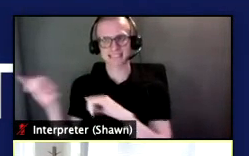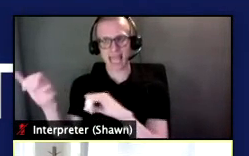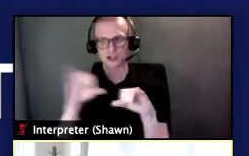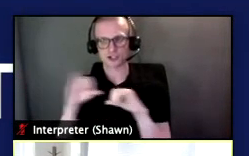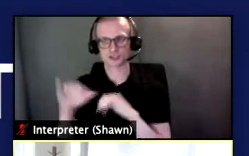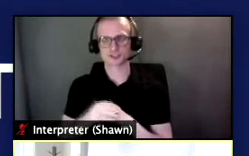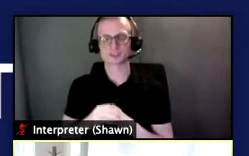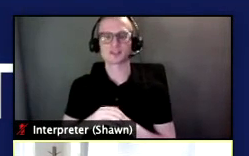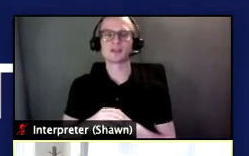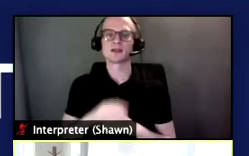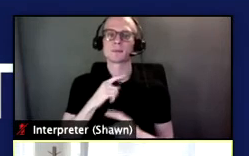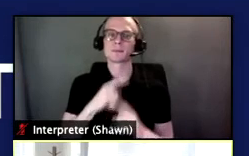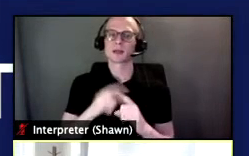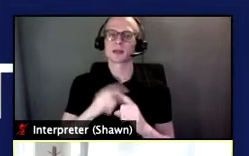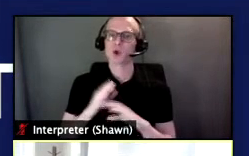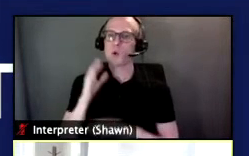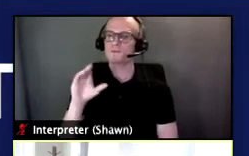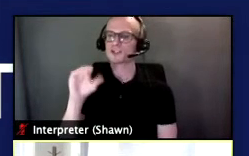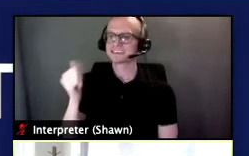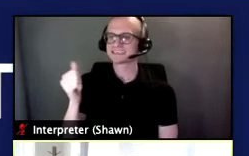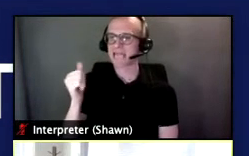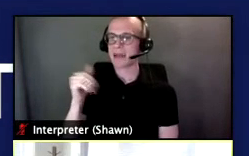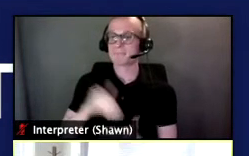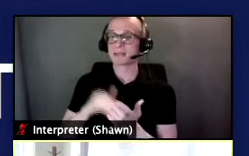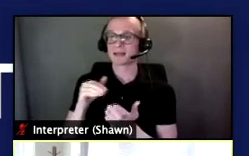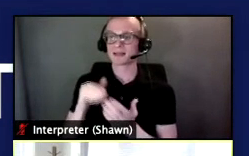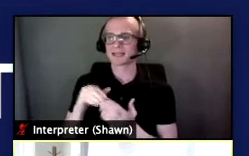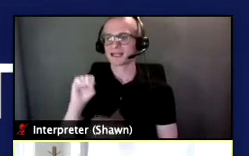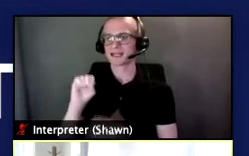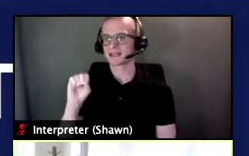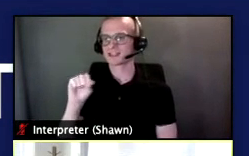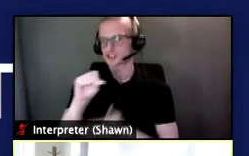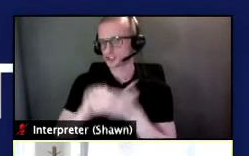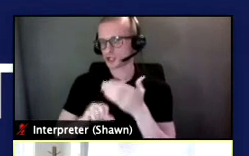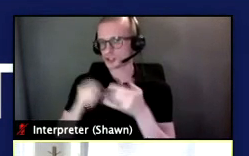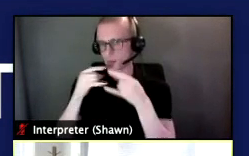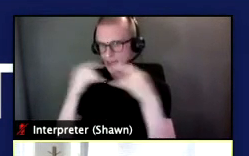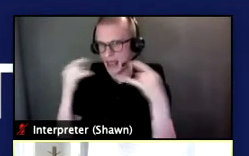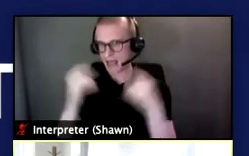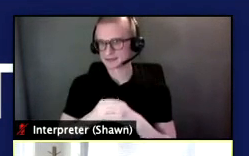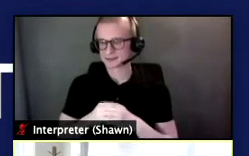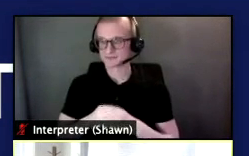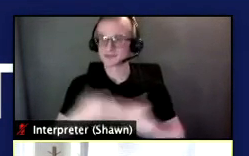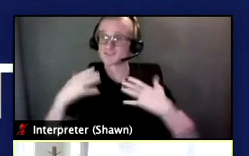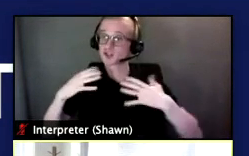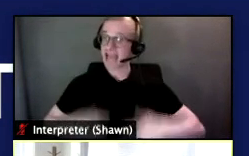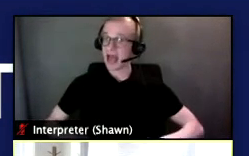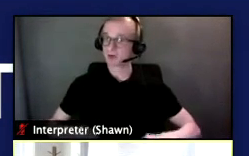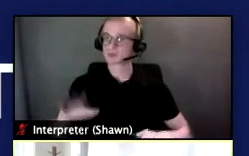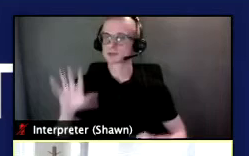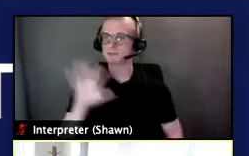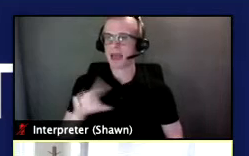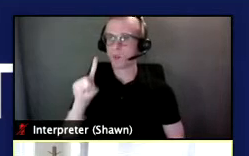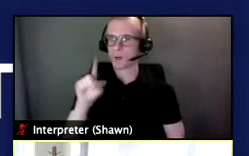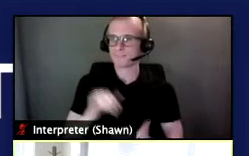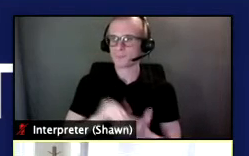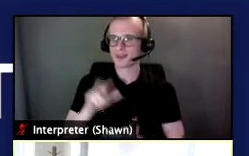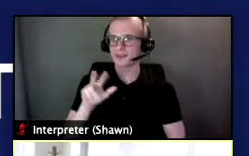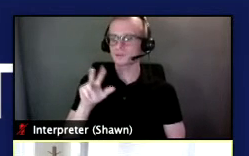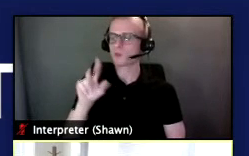masks that we have in stock. We've got gowns, about 1.3 million, some Tyvek